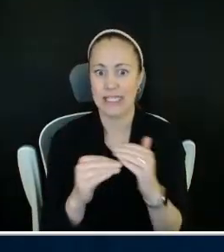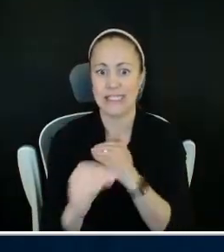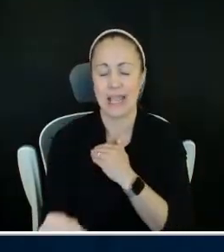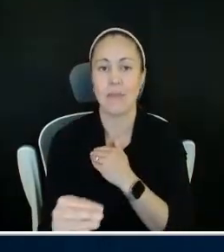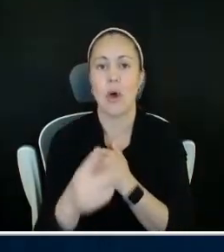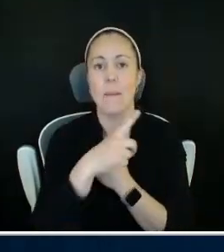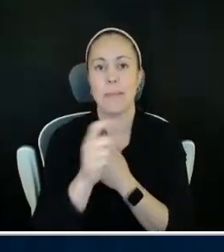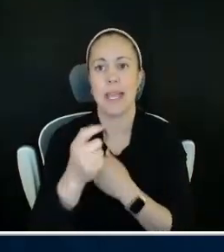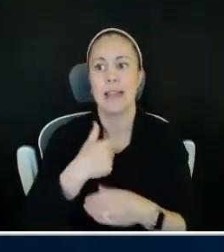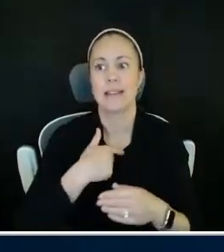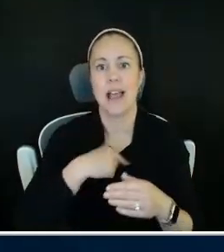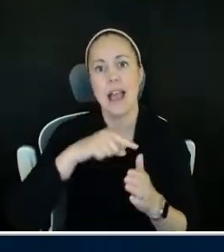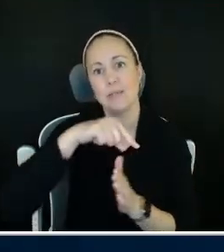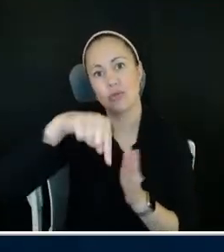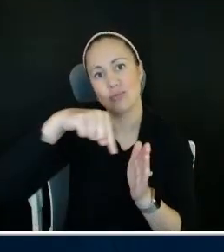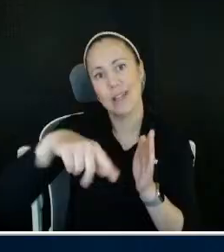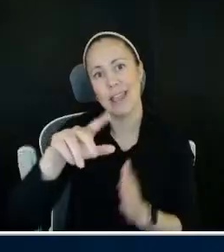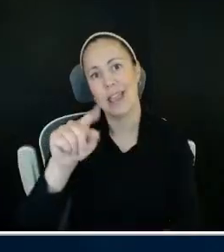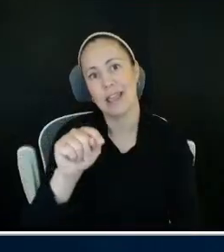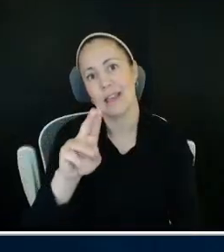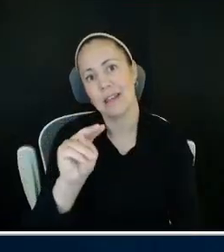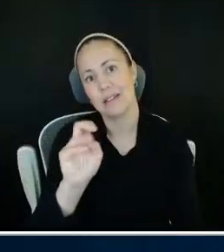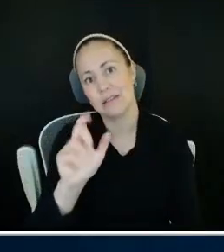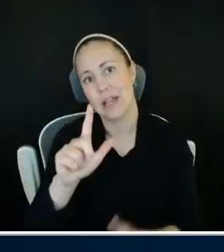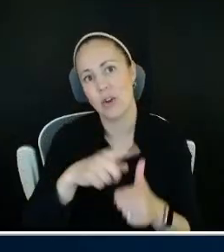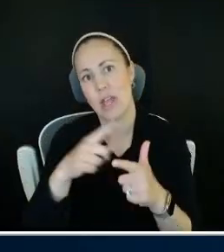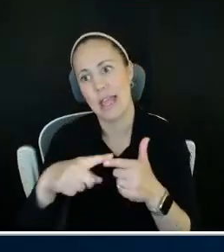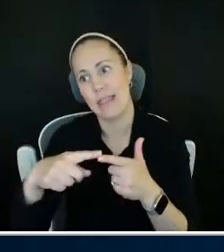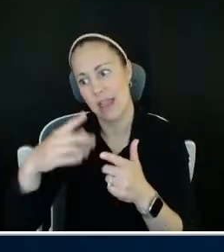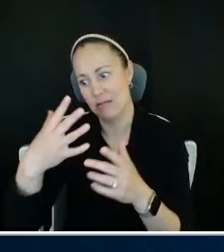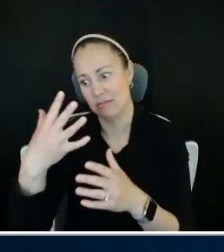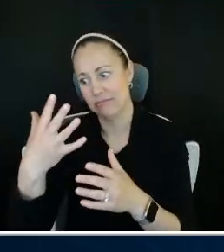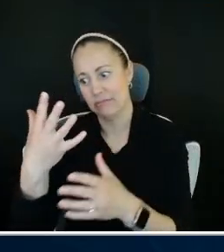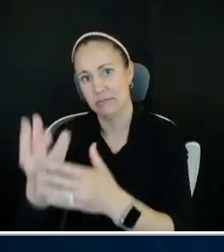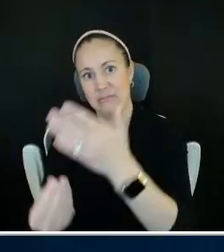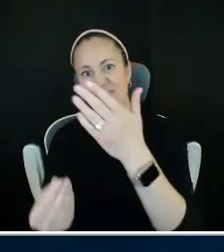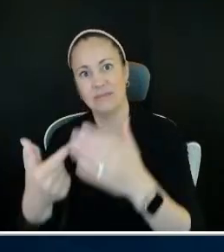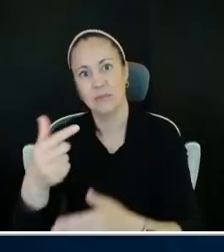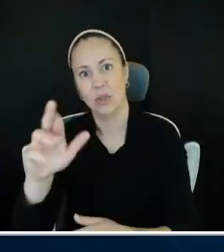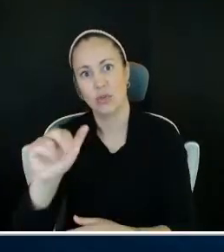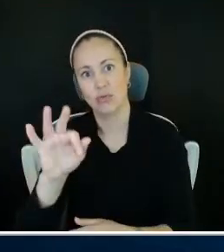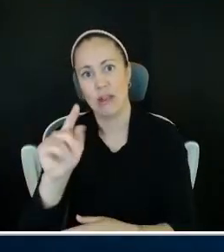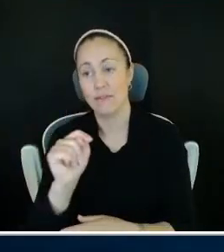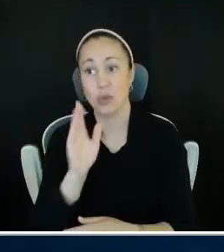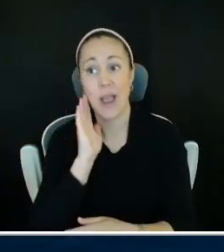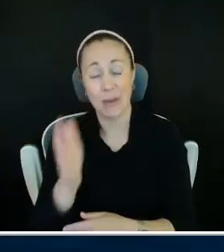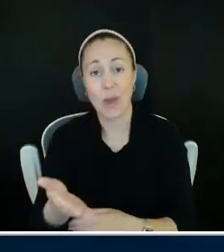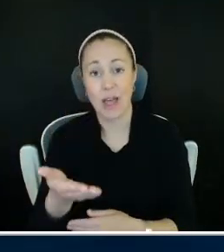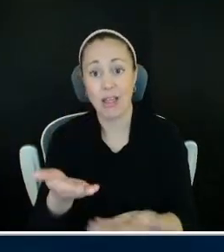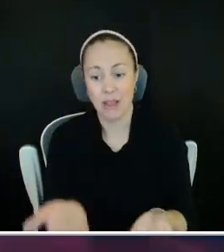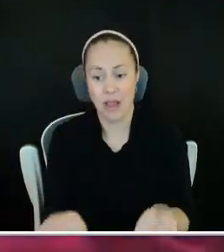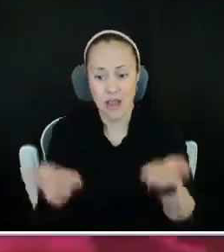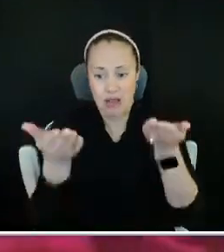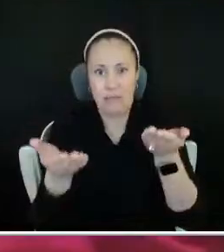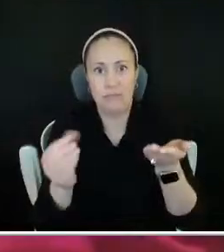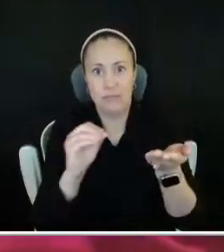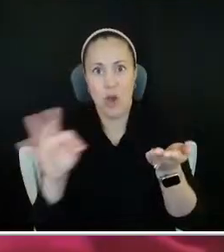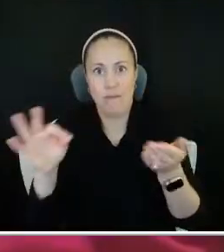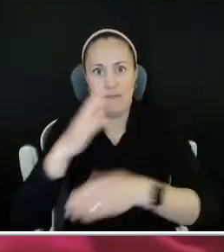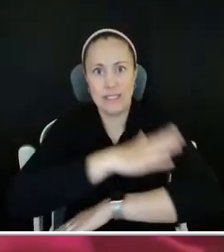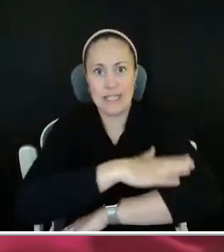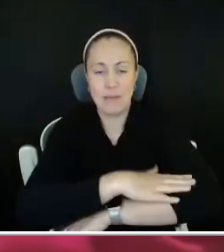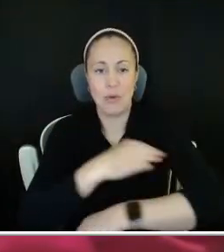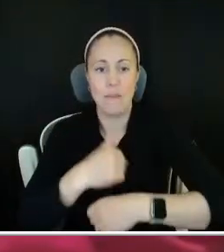graft into the tunnel, and I basically take it and lift the arm off the table just to make sure that graft is